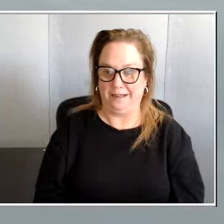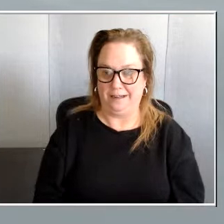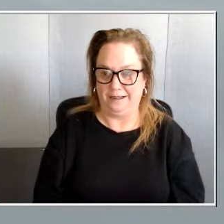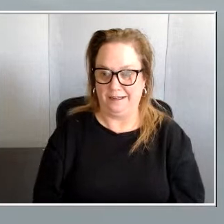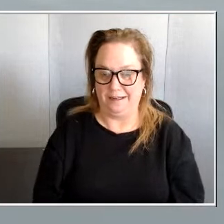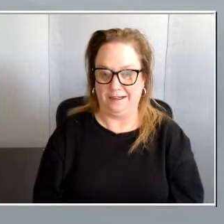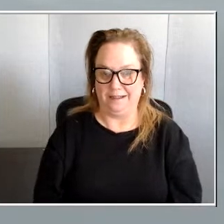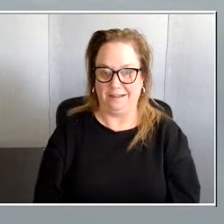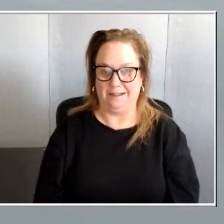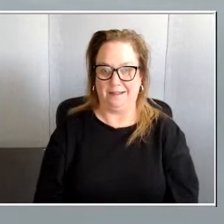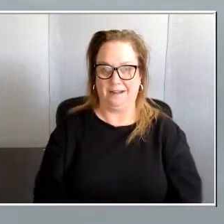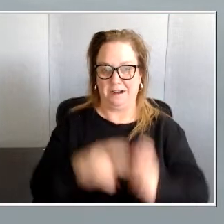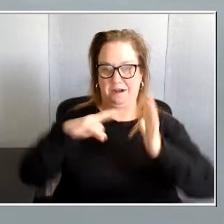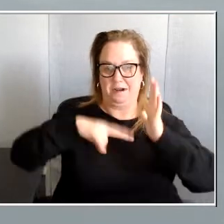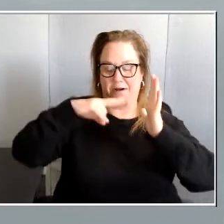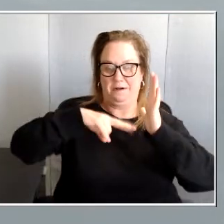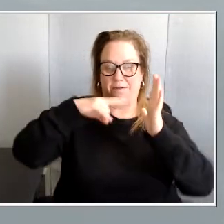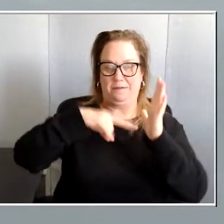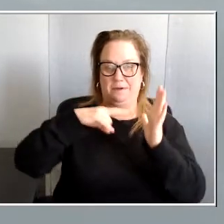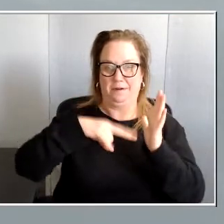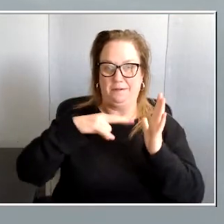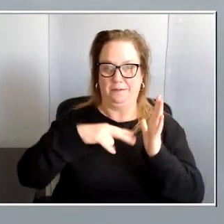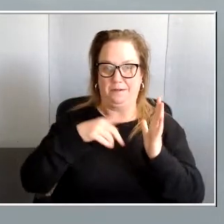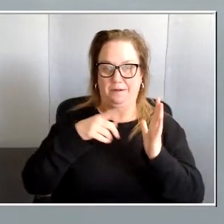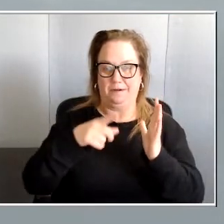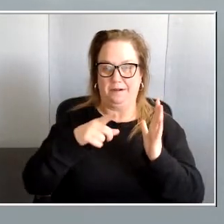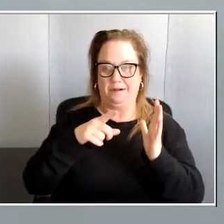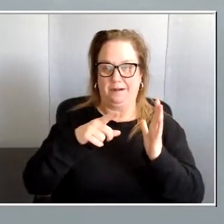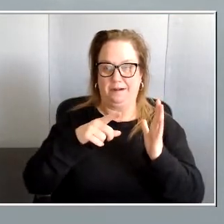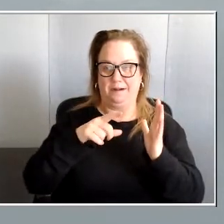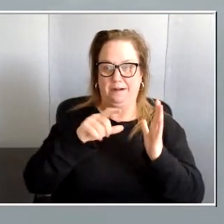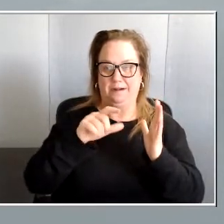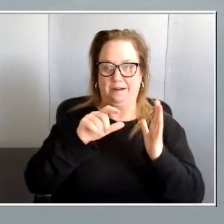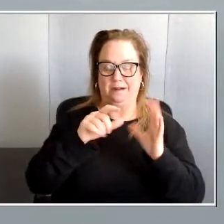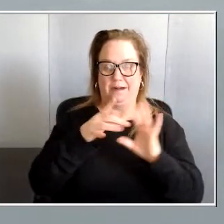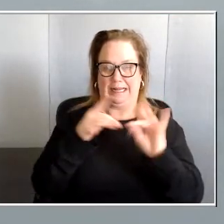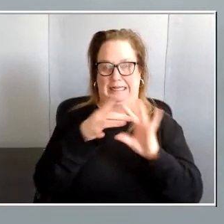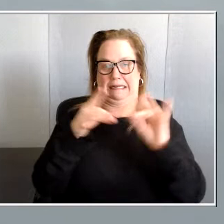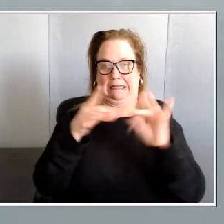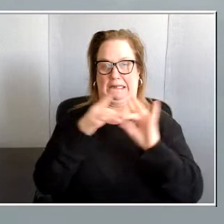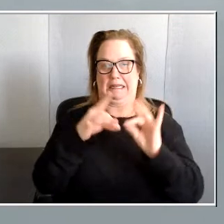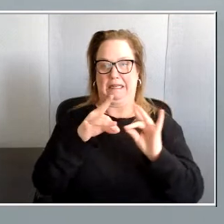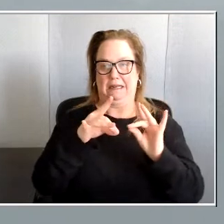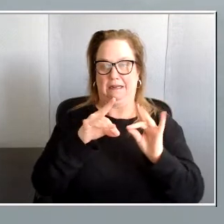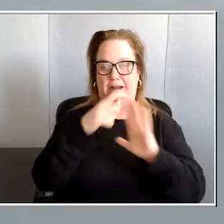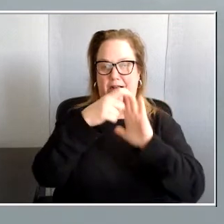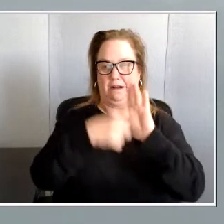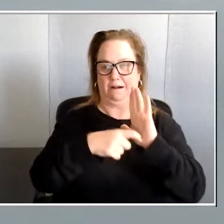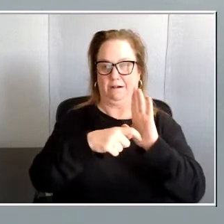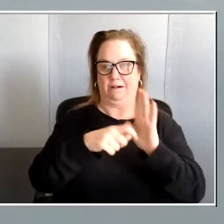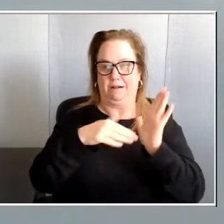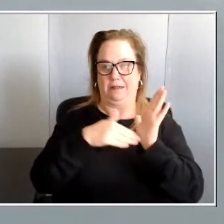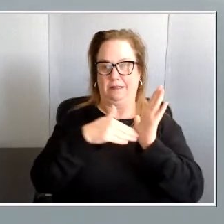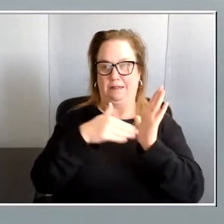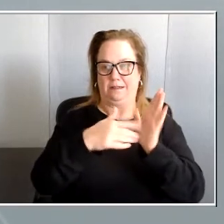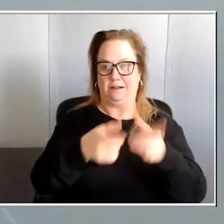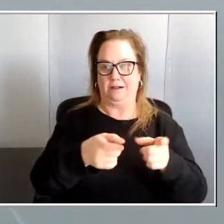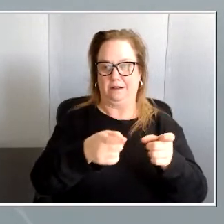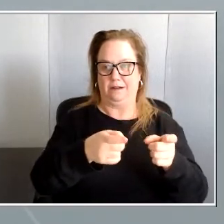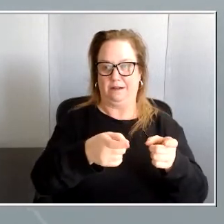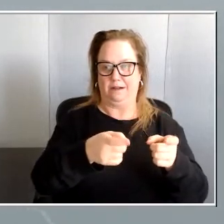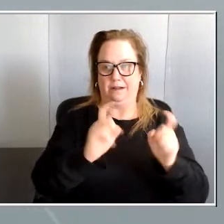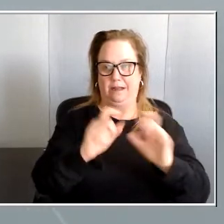Right there, I'm reading I'm reading and annotating article that my doctor who gave